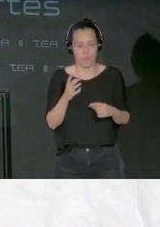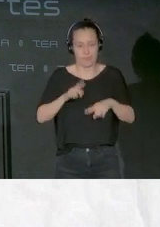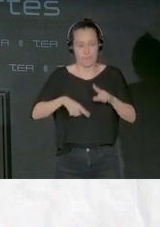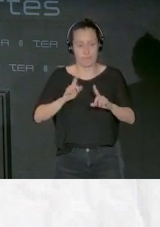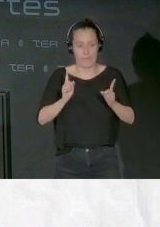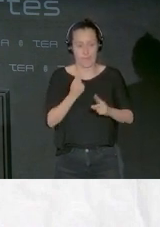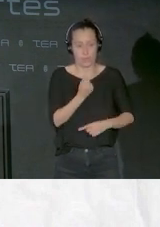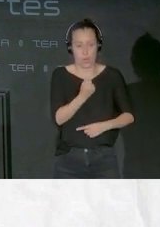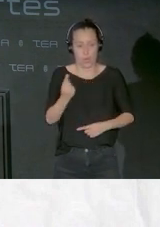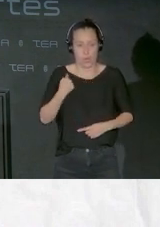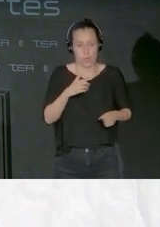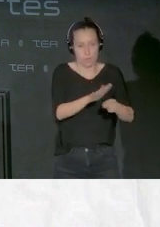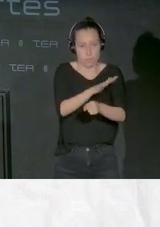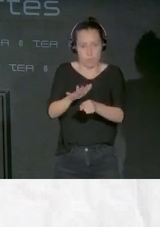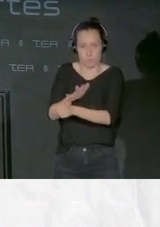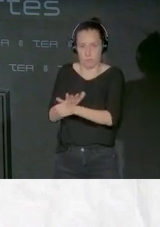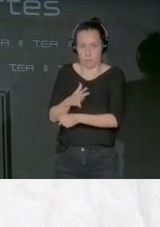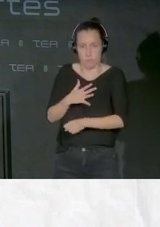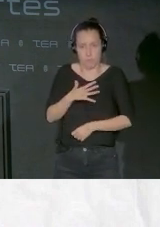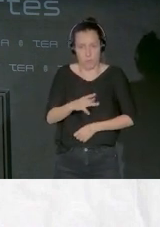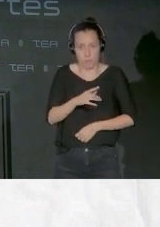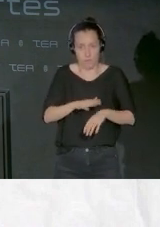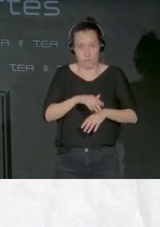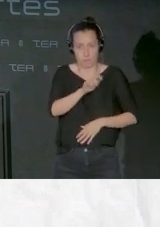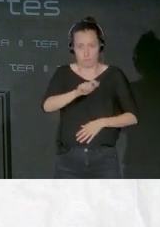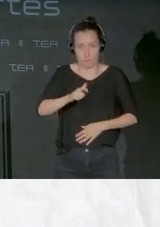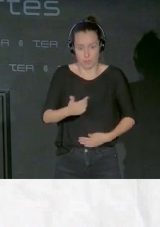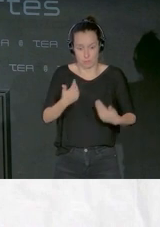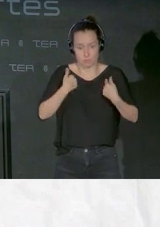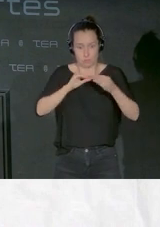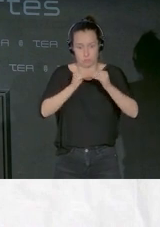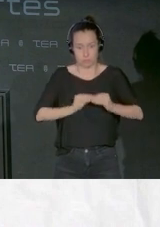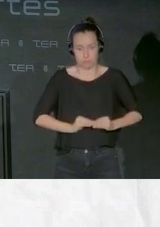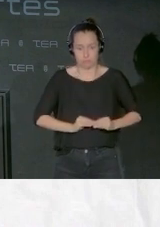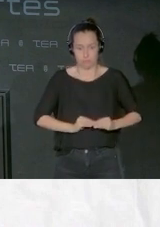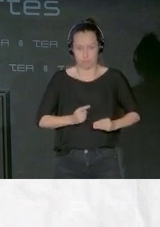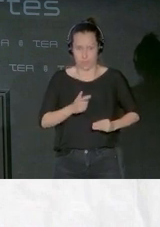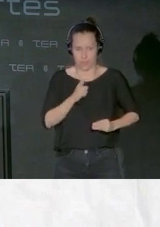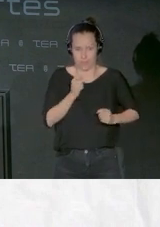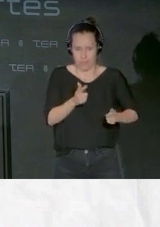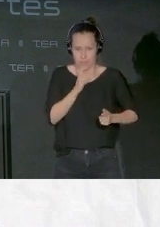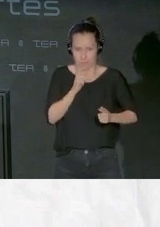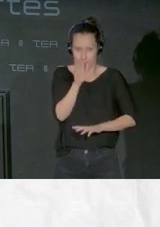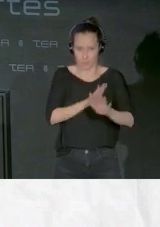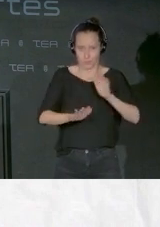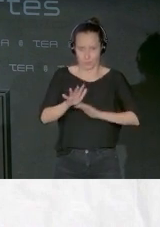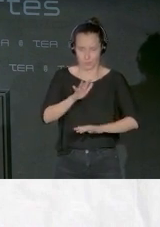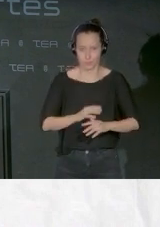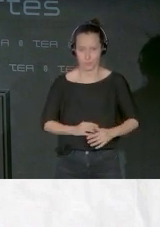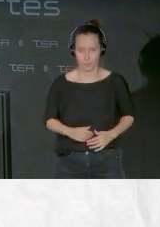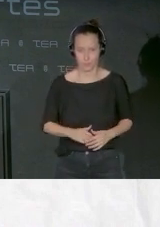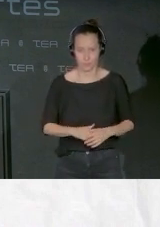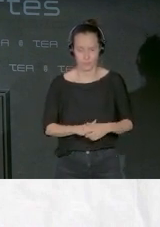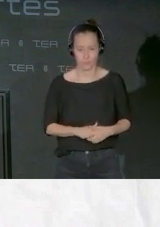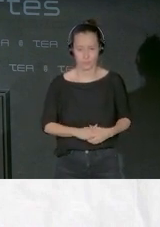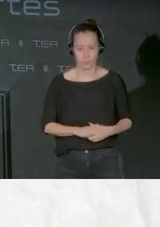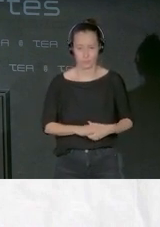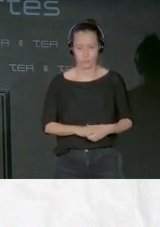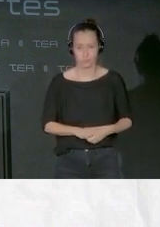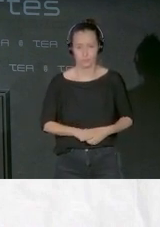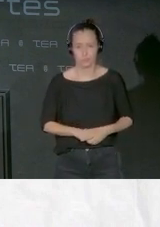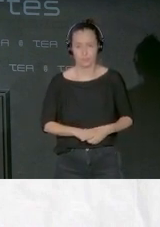also a bit what is sort of understood by the quote that you see on the right of this slide, which is